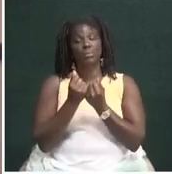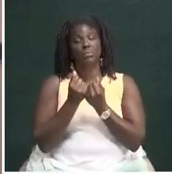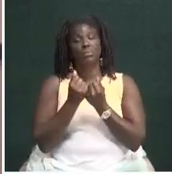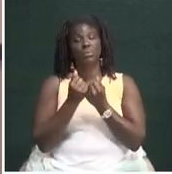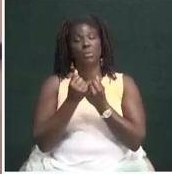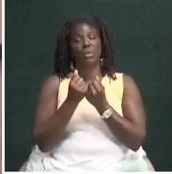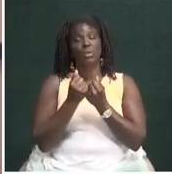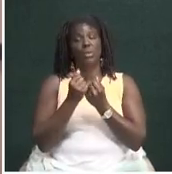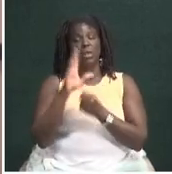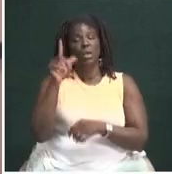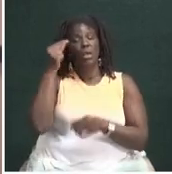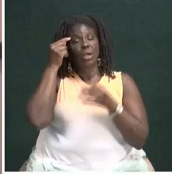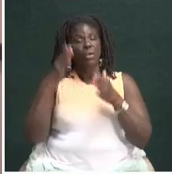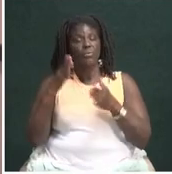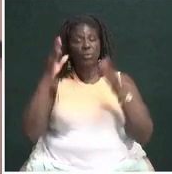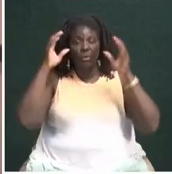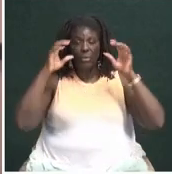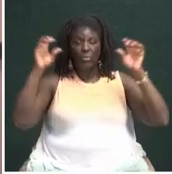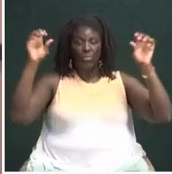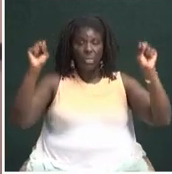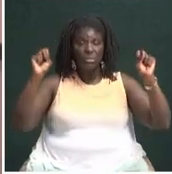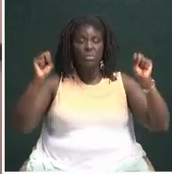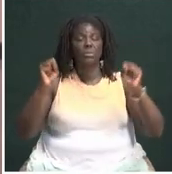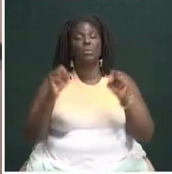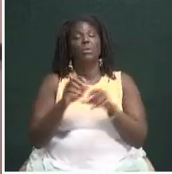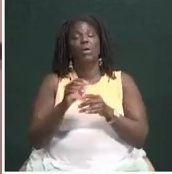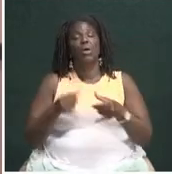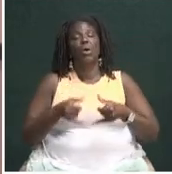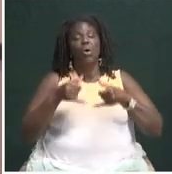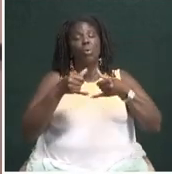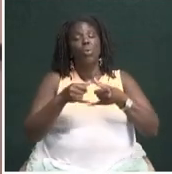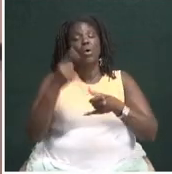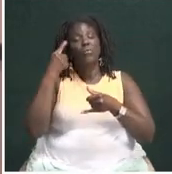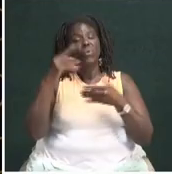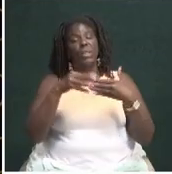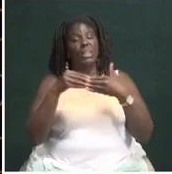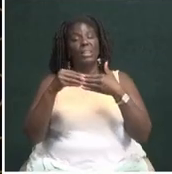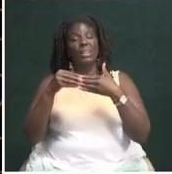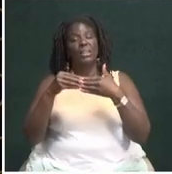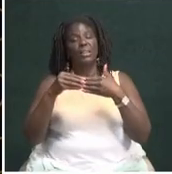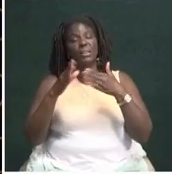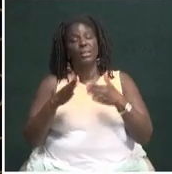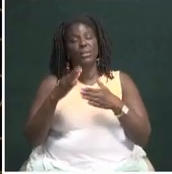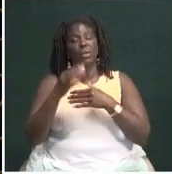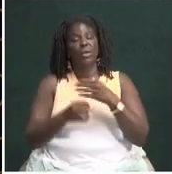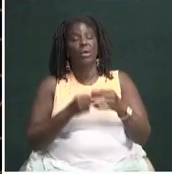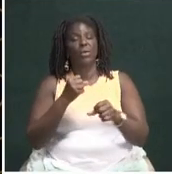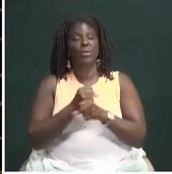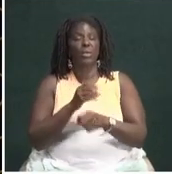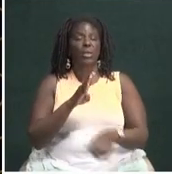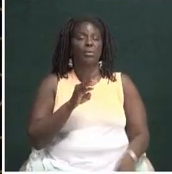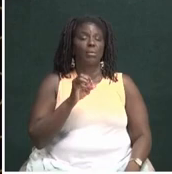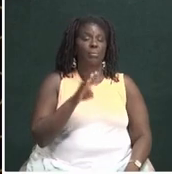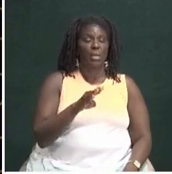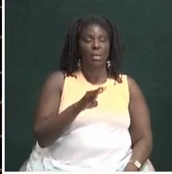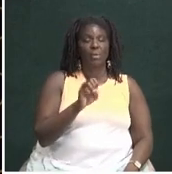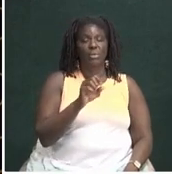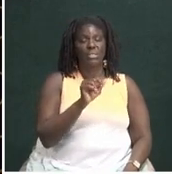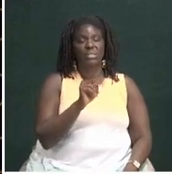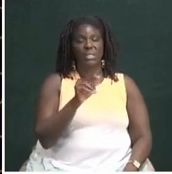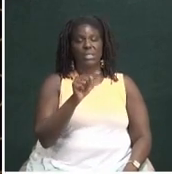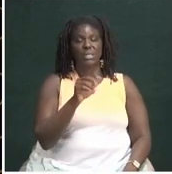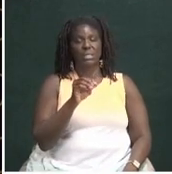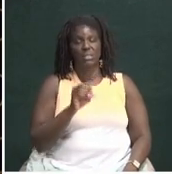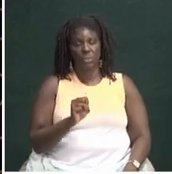Award for Sustainability Leader of the Year and the Urban Land Institute's Bob Santos Industry Leadership Award